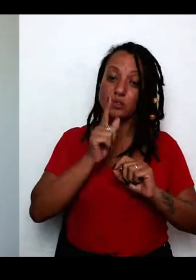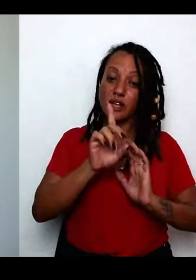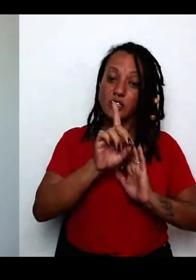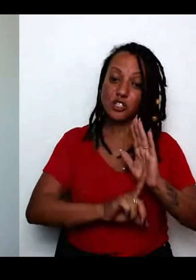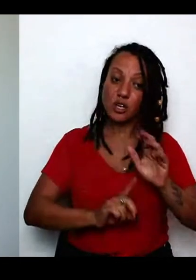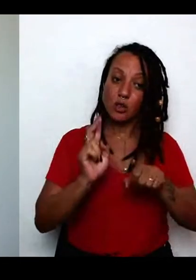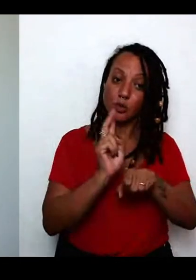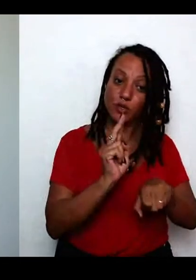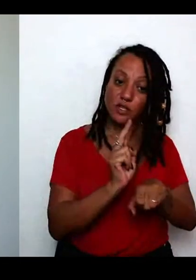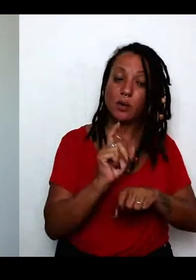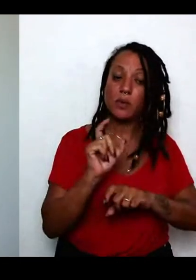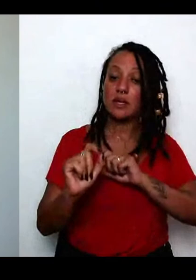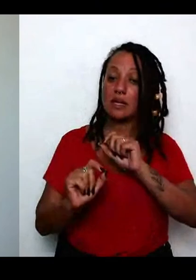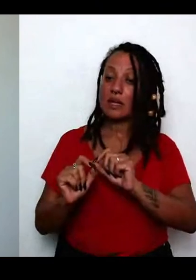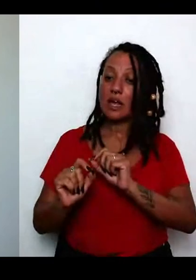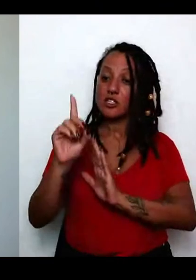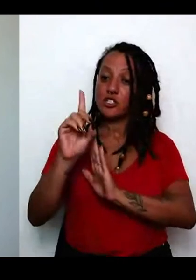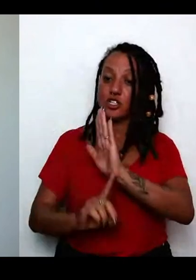in interconnection